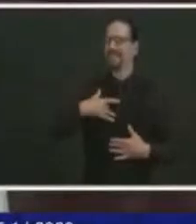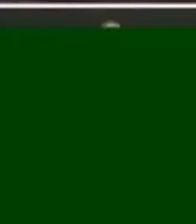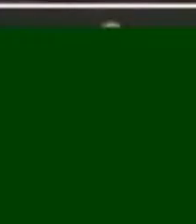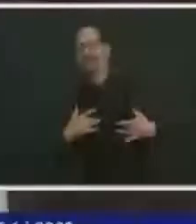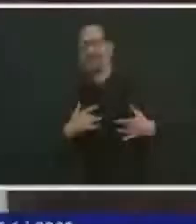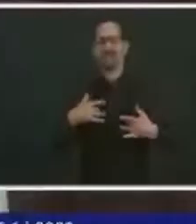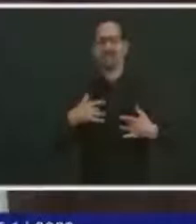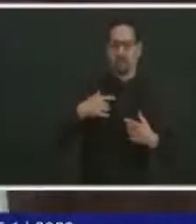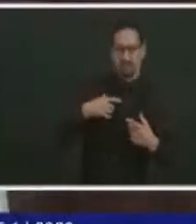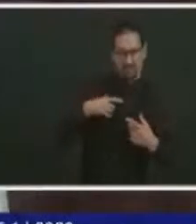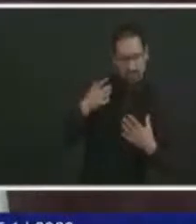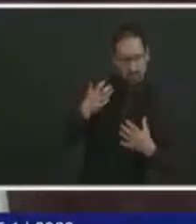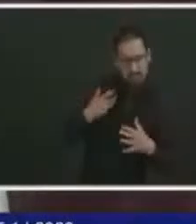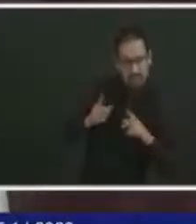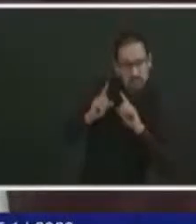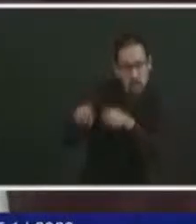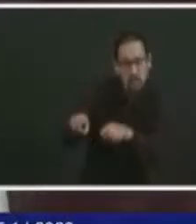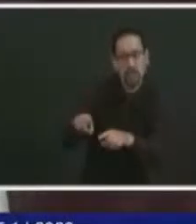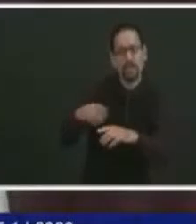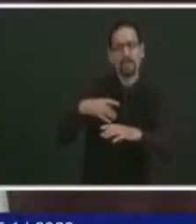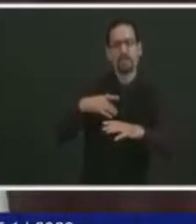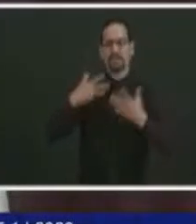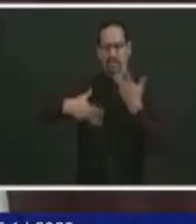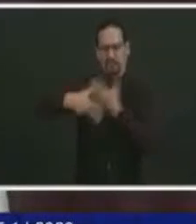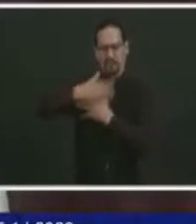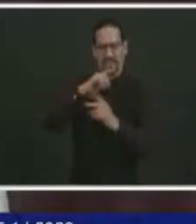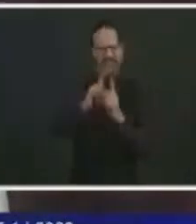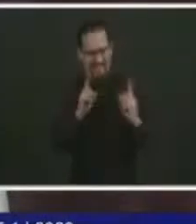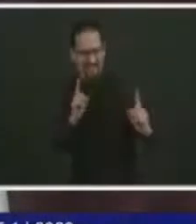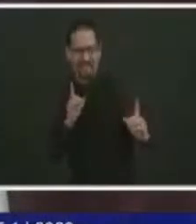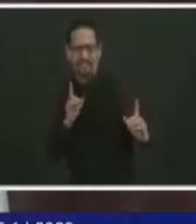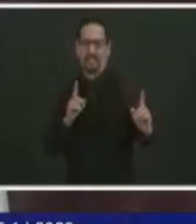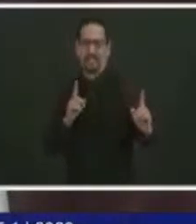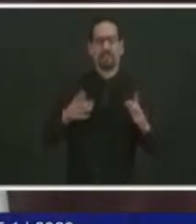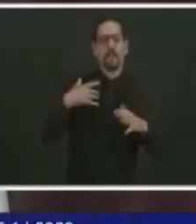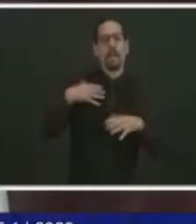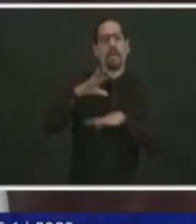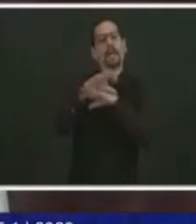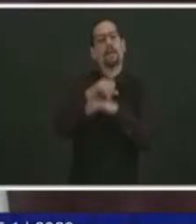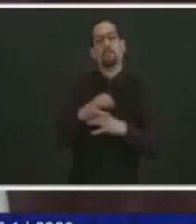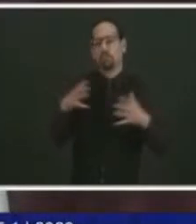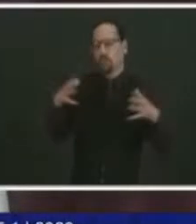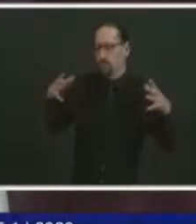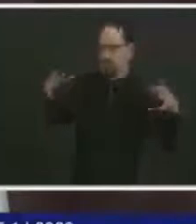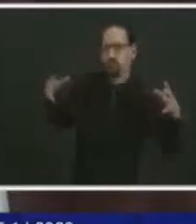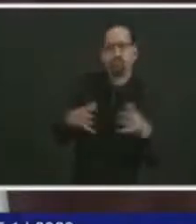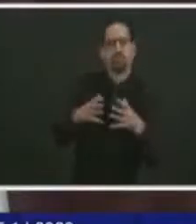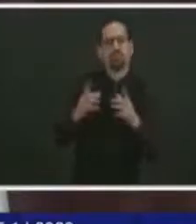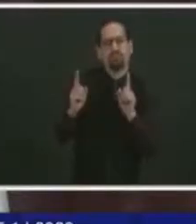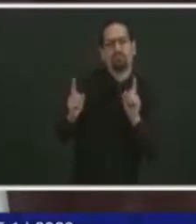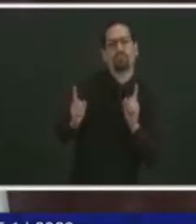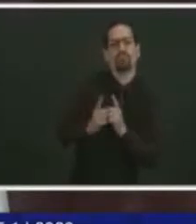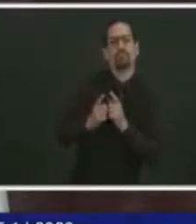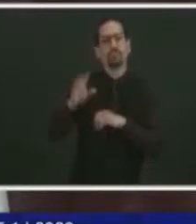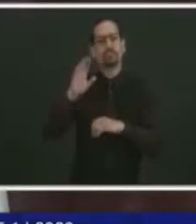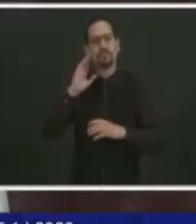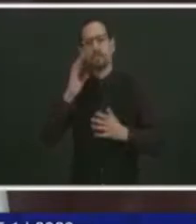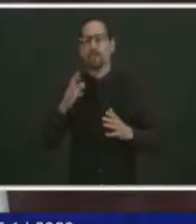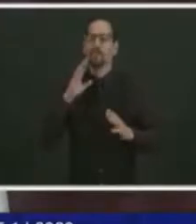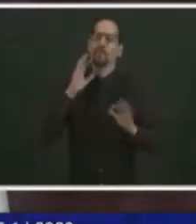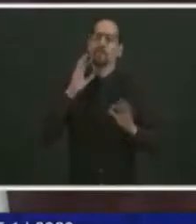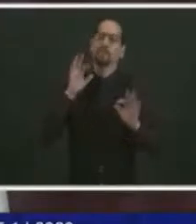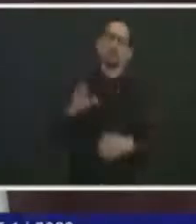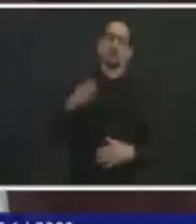hard, physically separated from your faith community. And I want to thank you to our faith leaders who